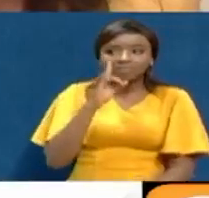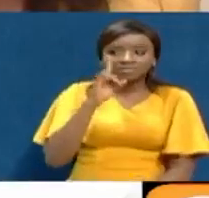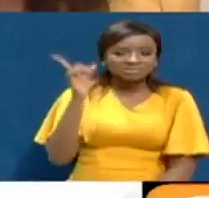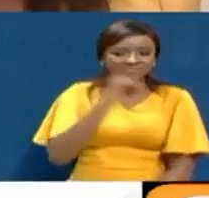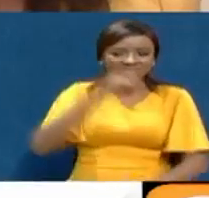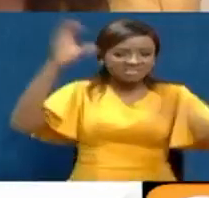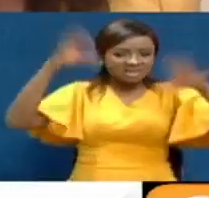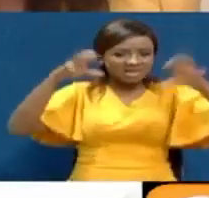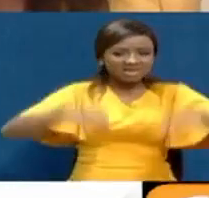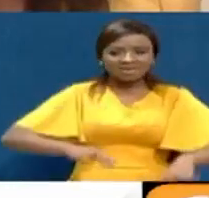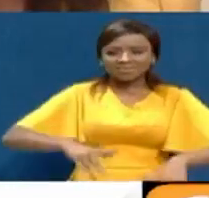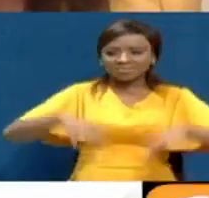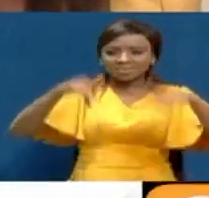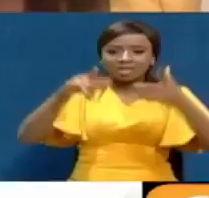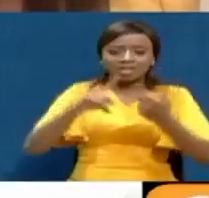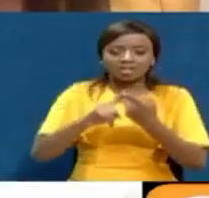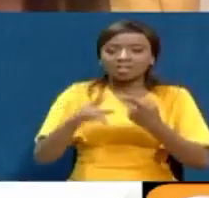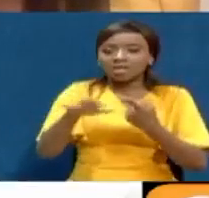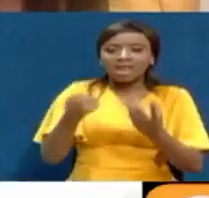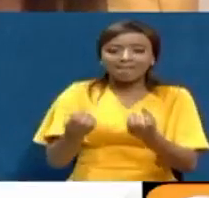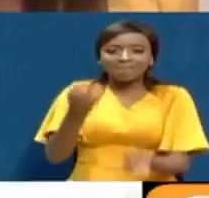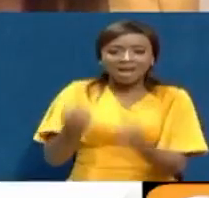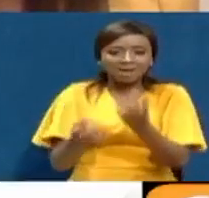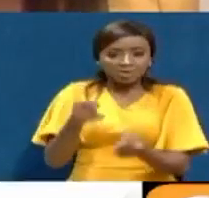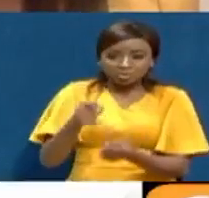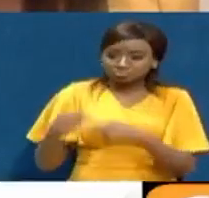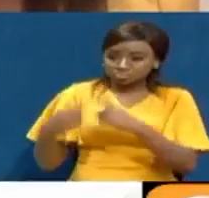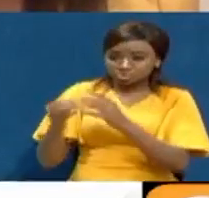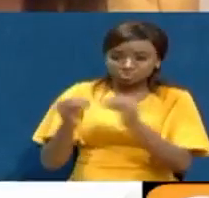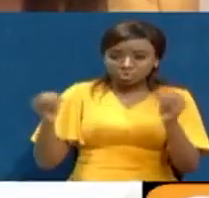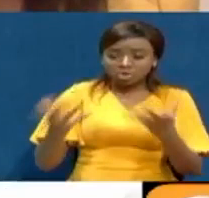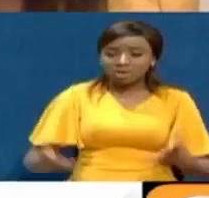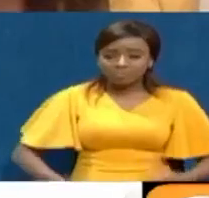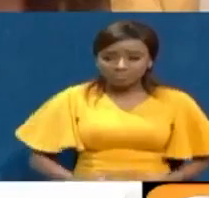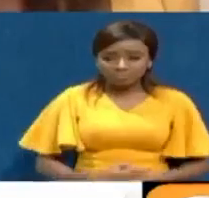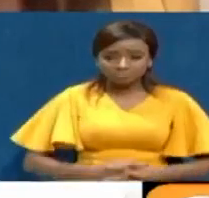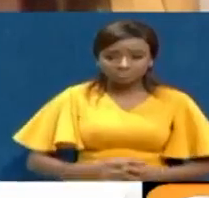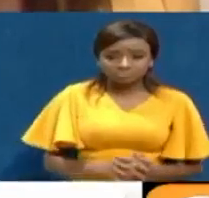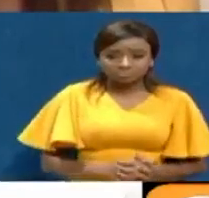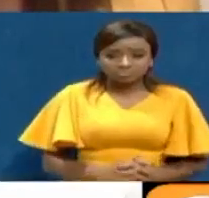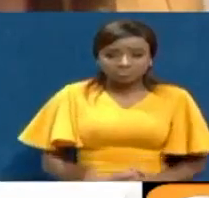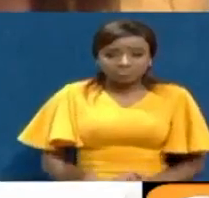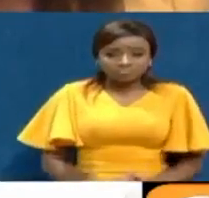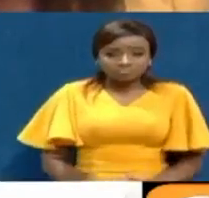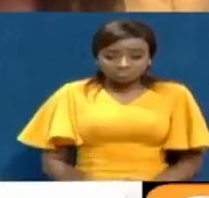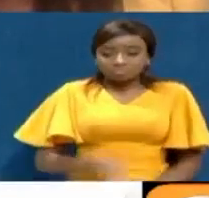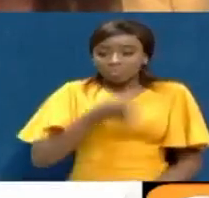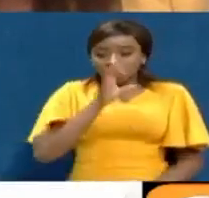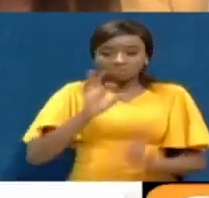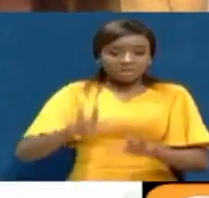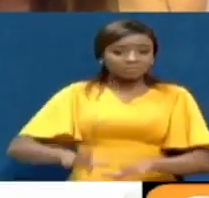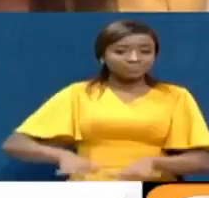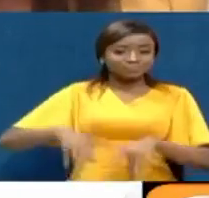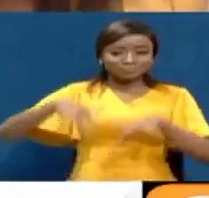heavy flooding in certain regions like in Baringo. How long is this likely to last? Well, the flooding in